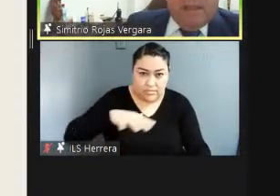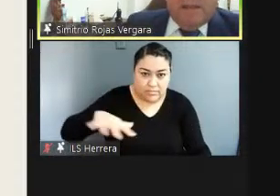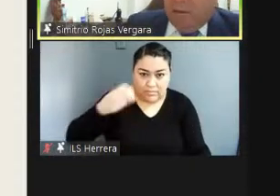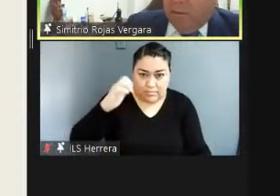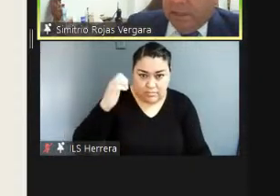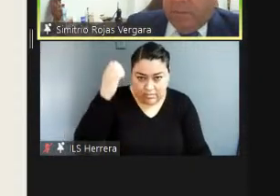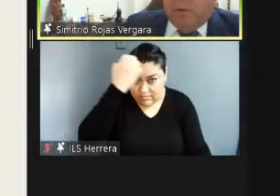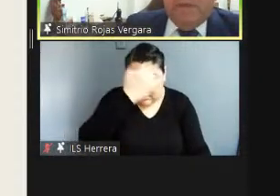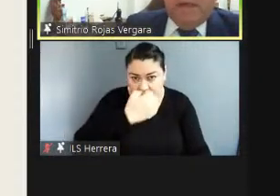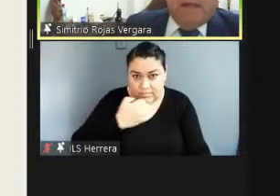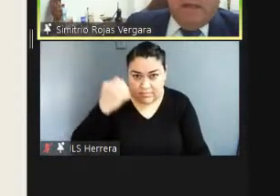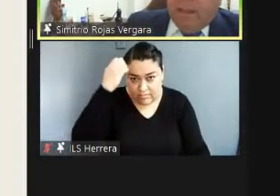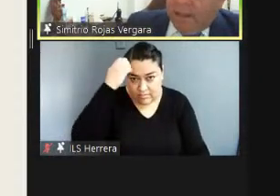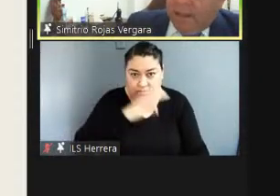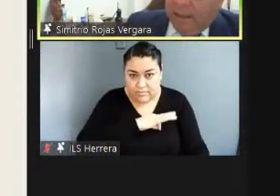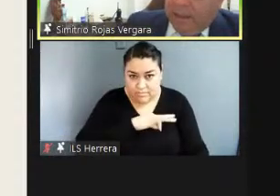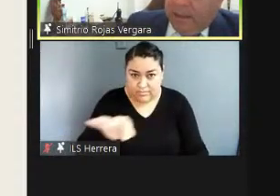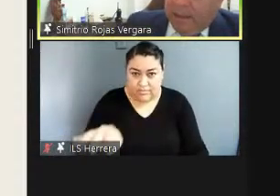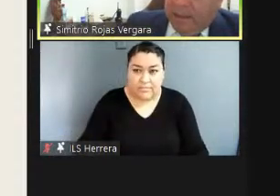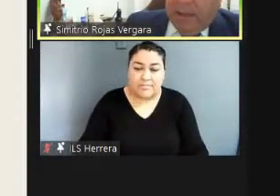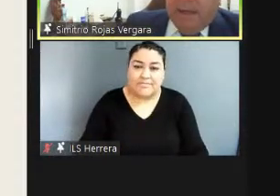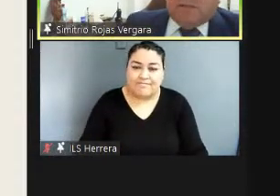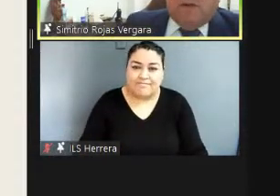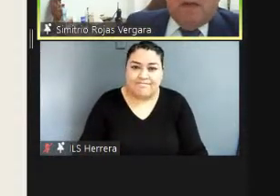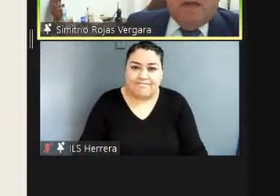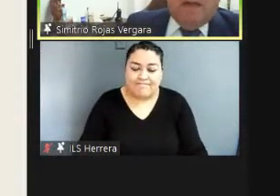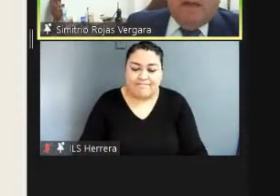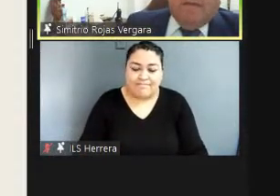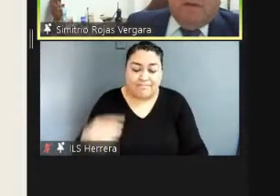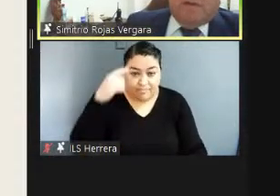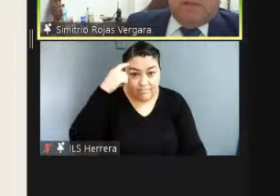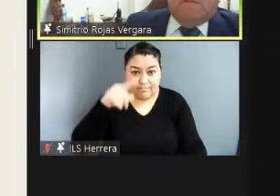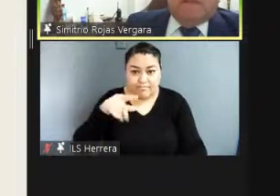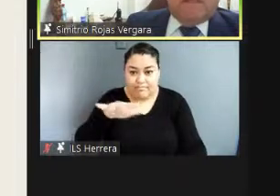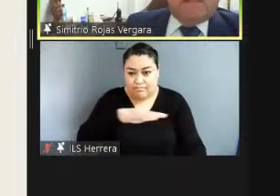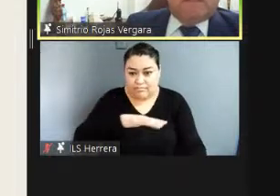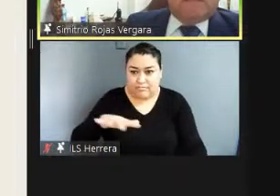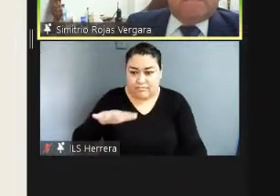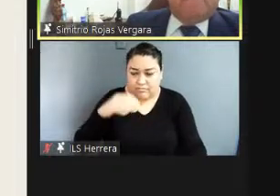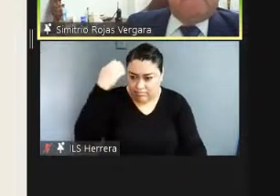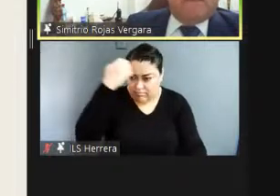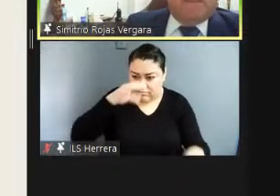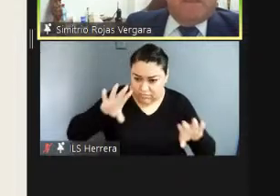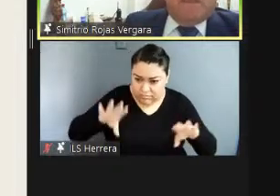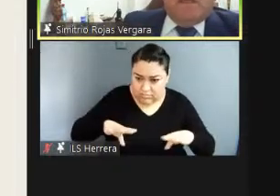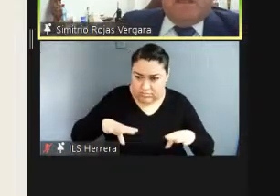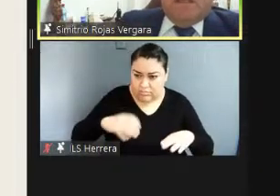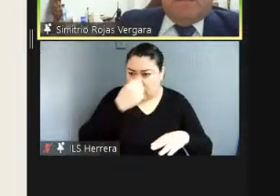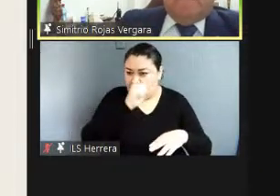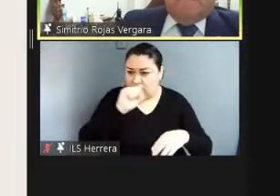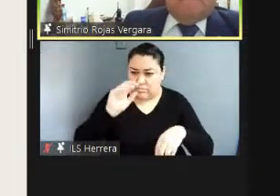So these are some of the evaluation tools that we are using now.